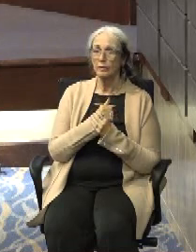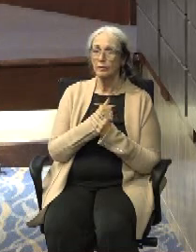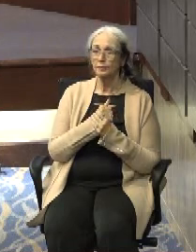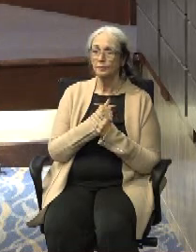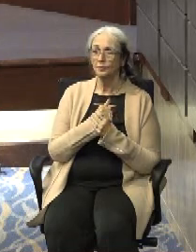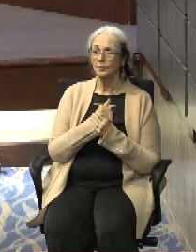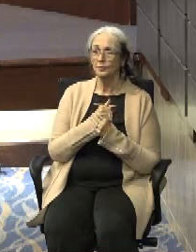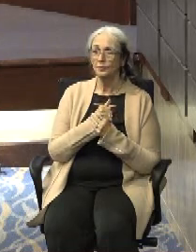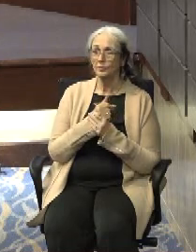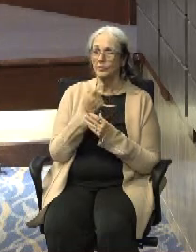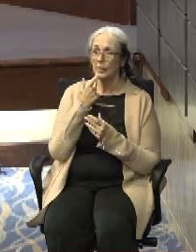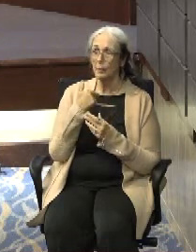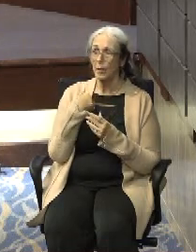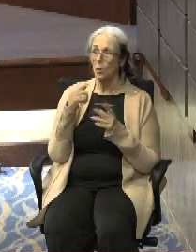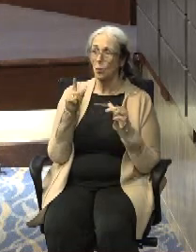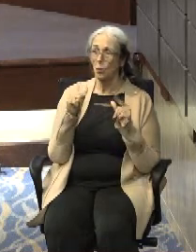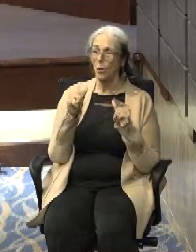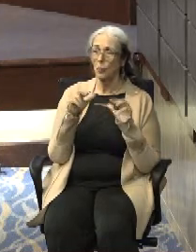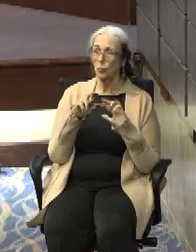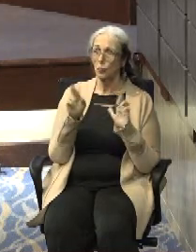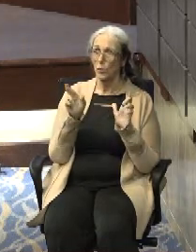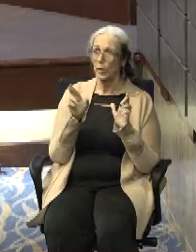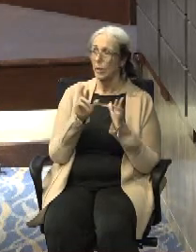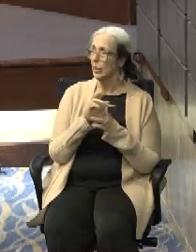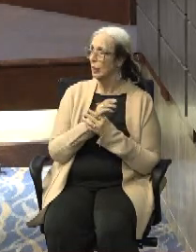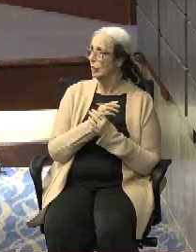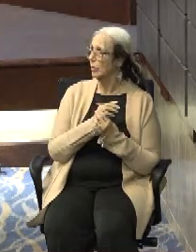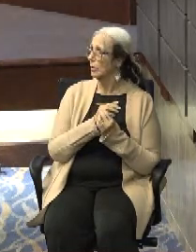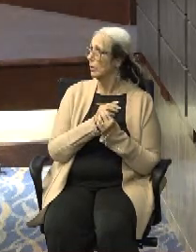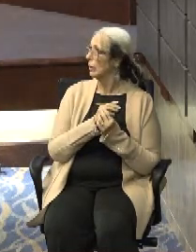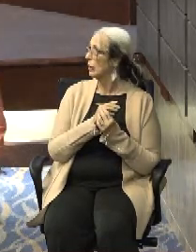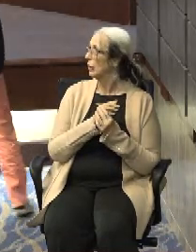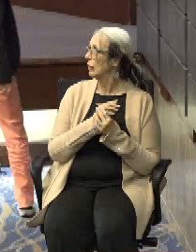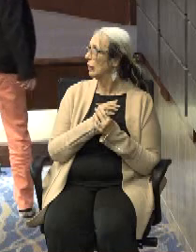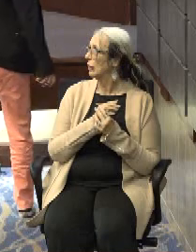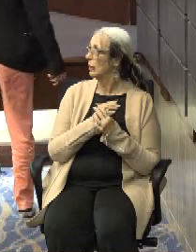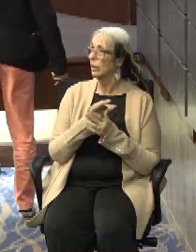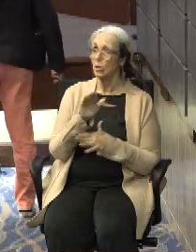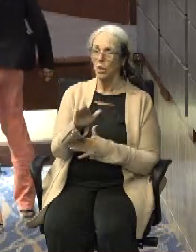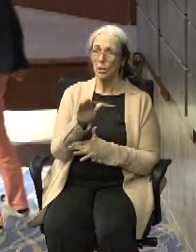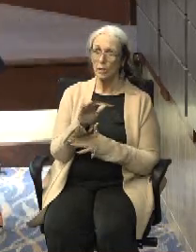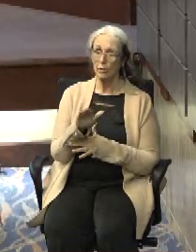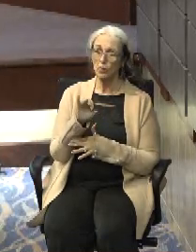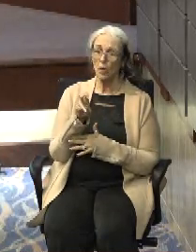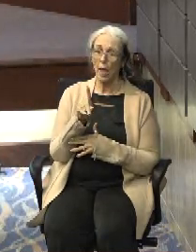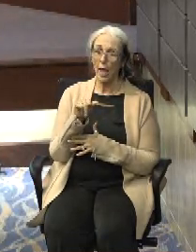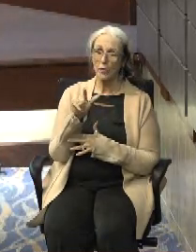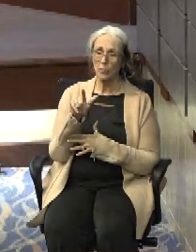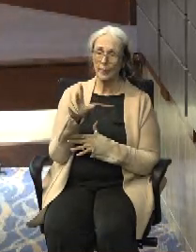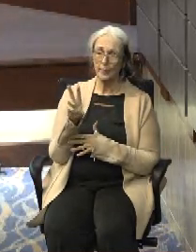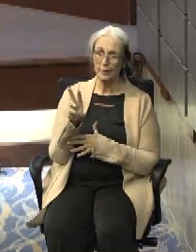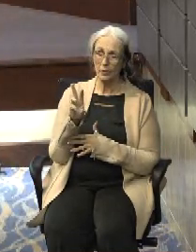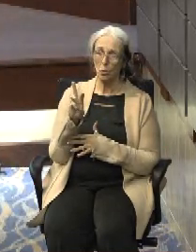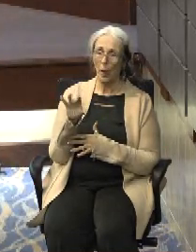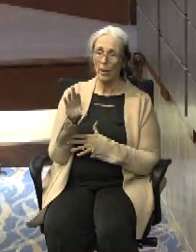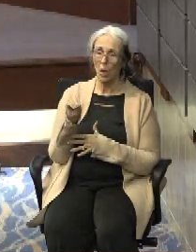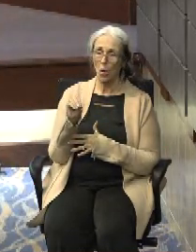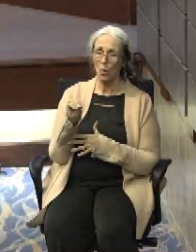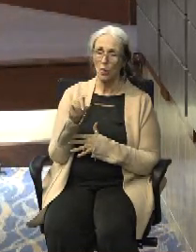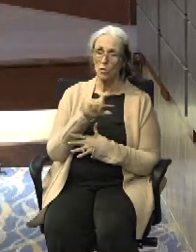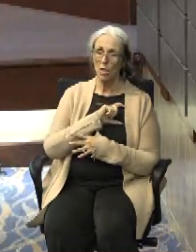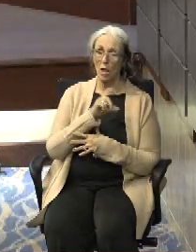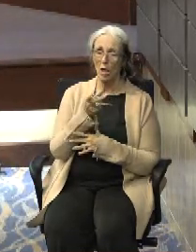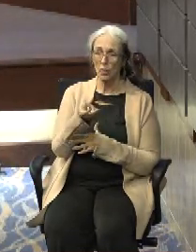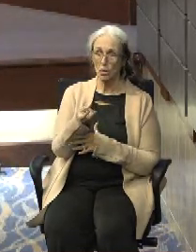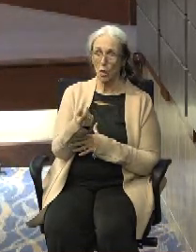Tell me when I'm ready. It started already. Go ahead. Oh, good evening. On July 26th, a Waco police officer shot a